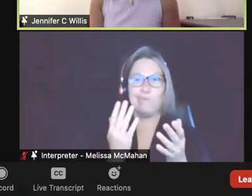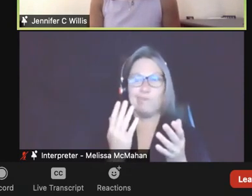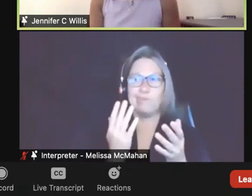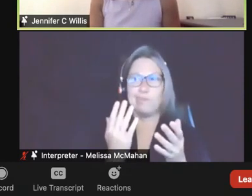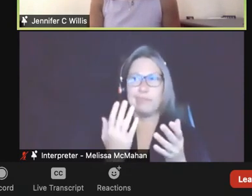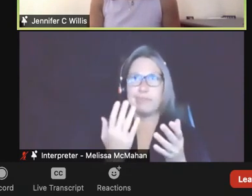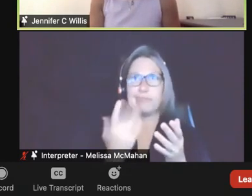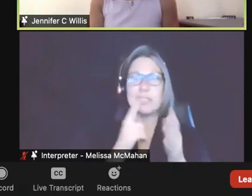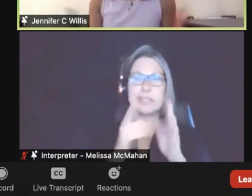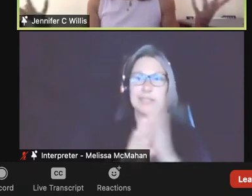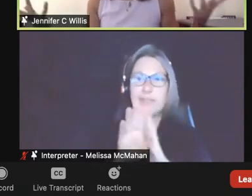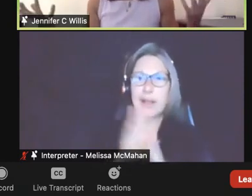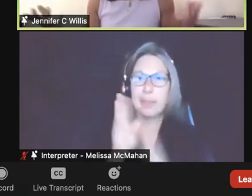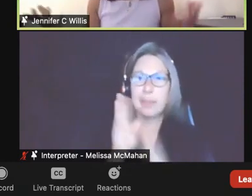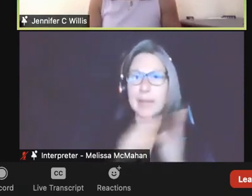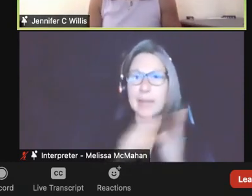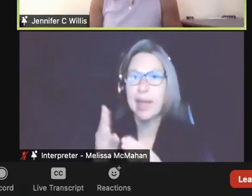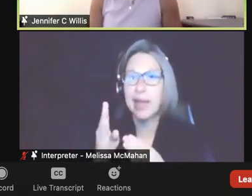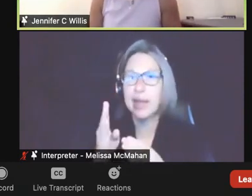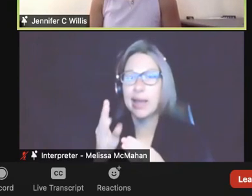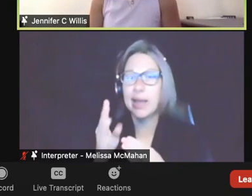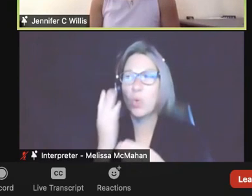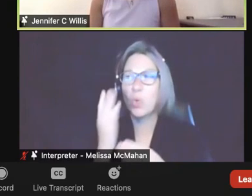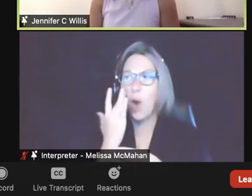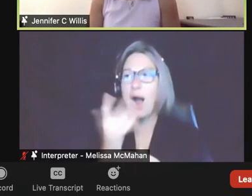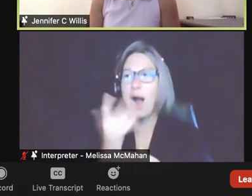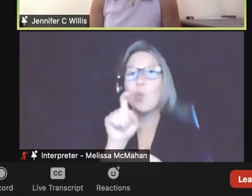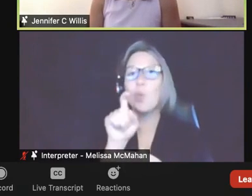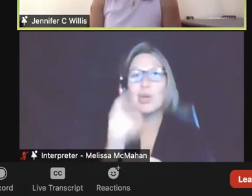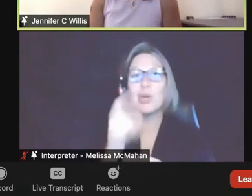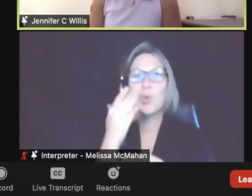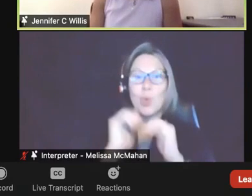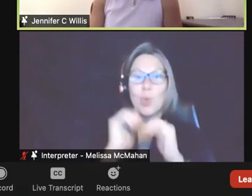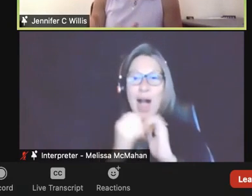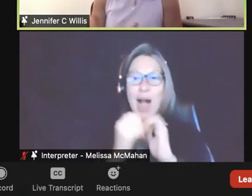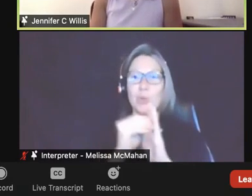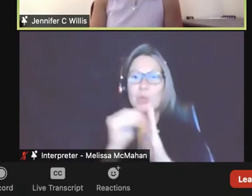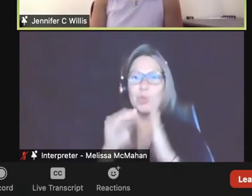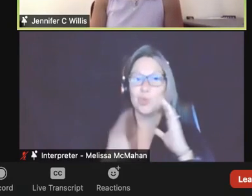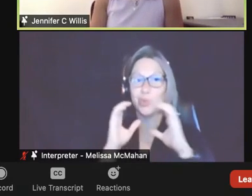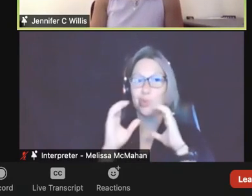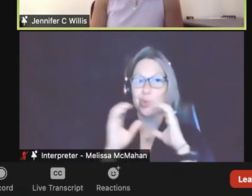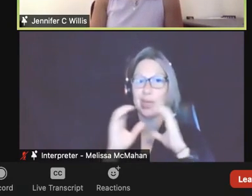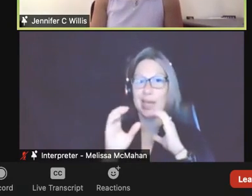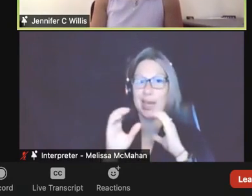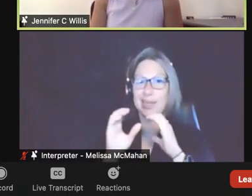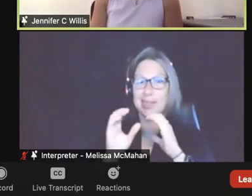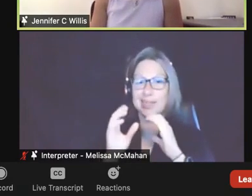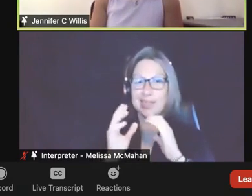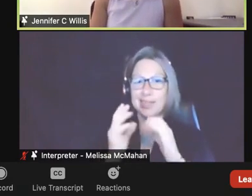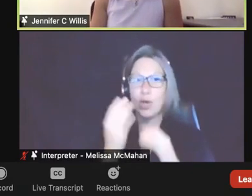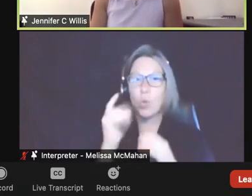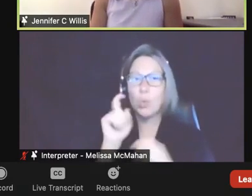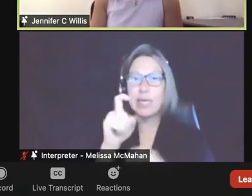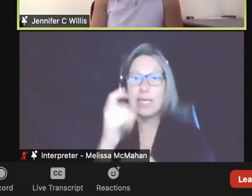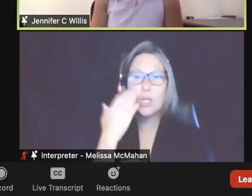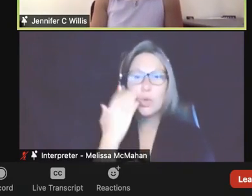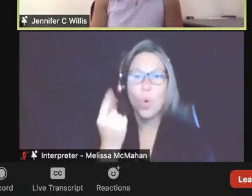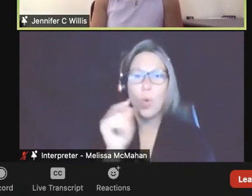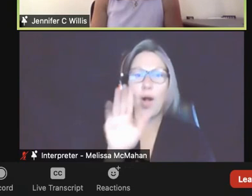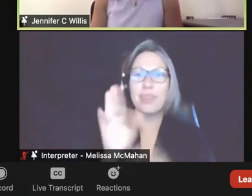appropriate plan for our students? Well, we need to know how our students are communicating. We need to determine what their